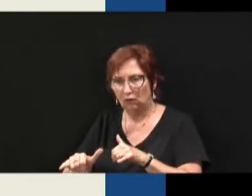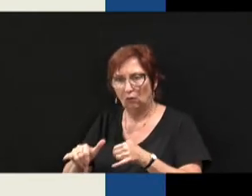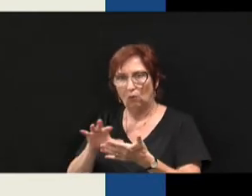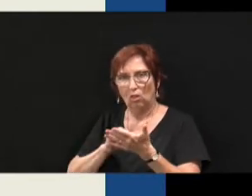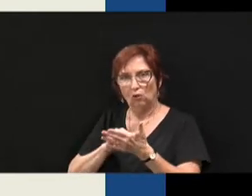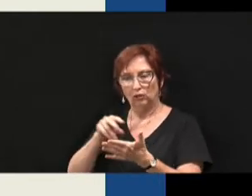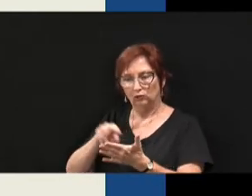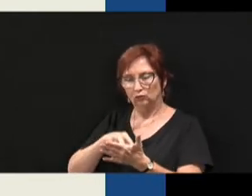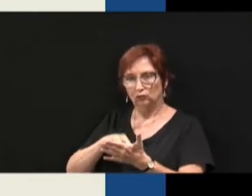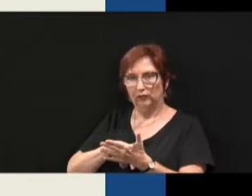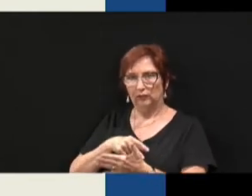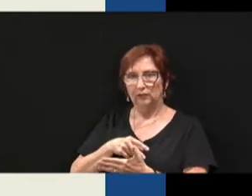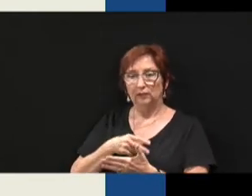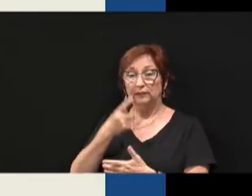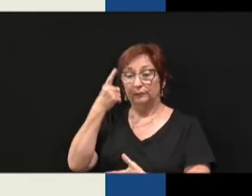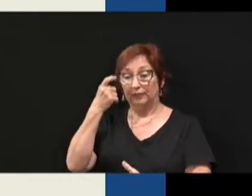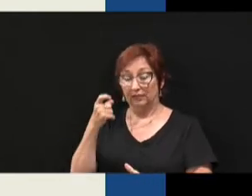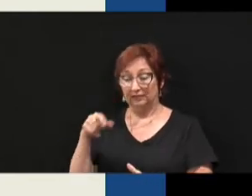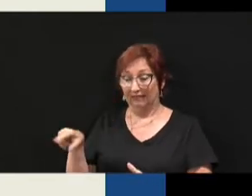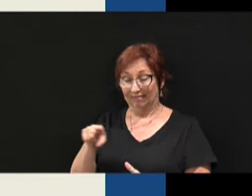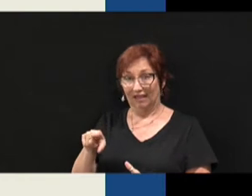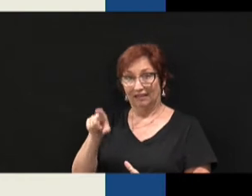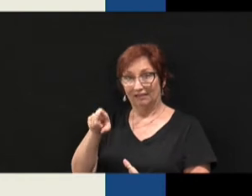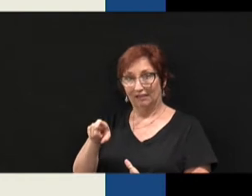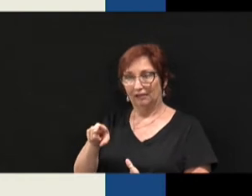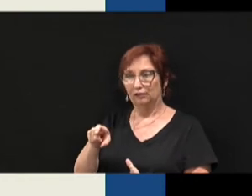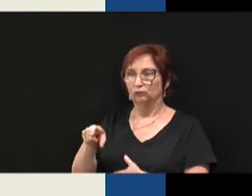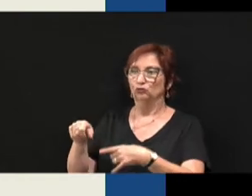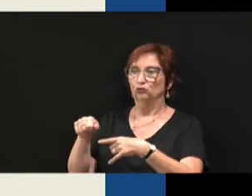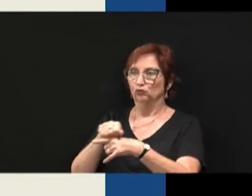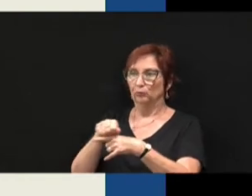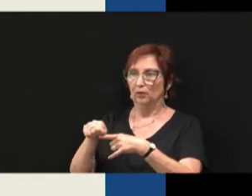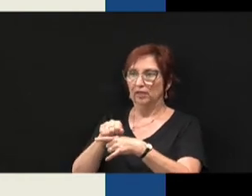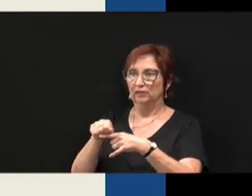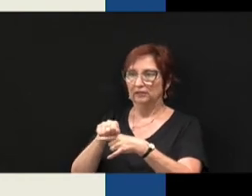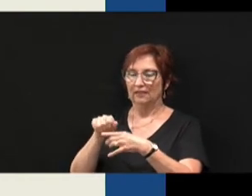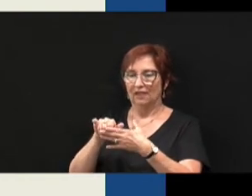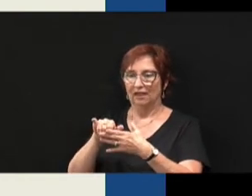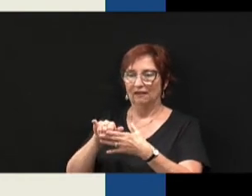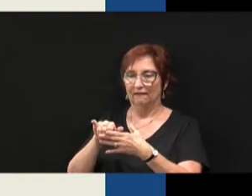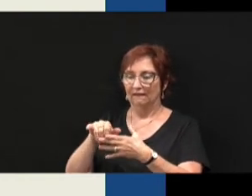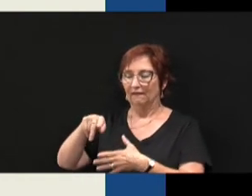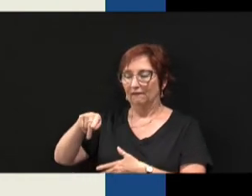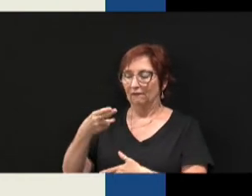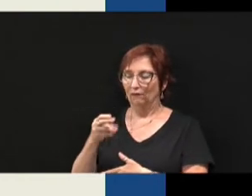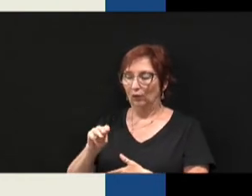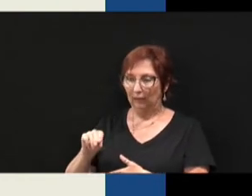is because they need to work on their phonemic awareness.